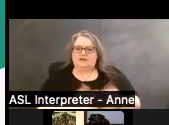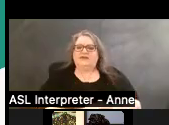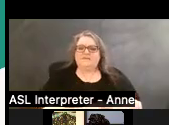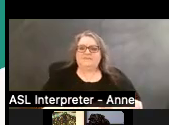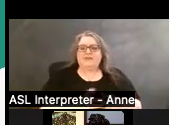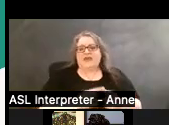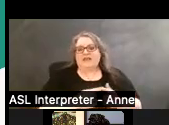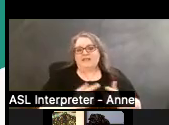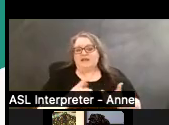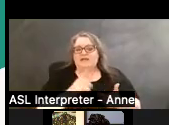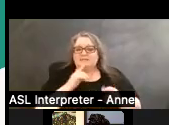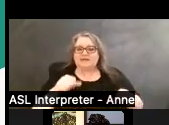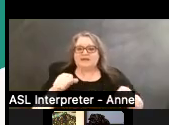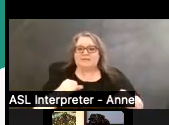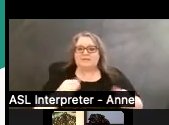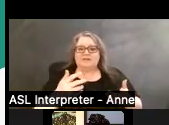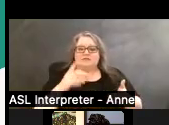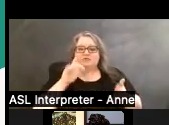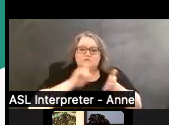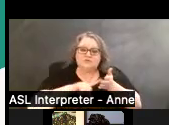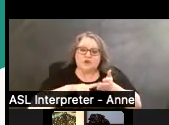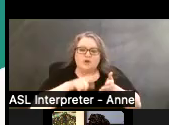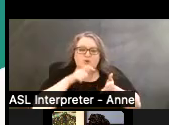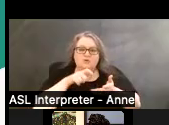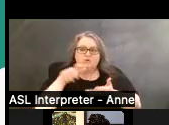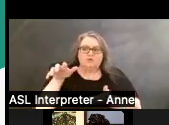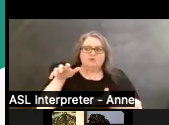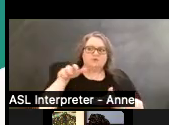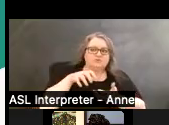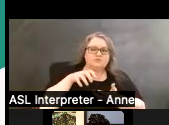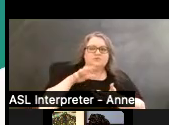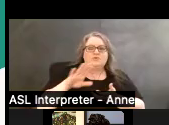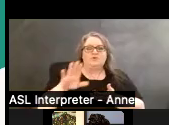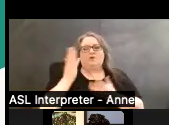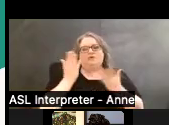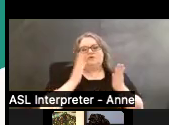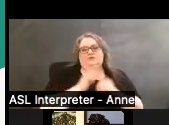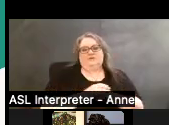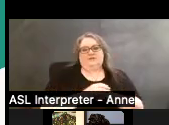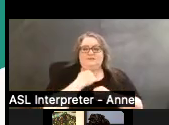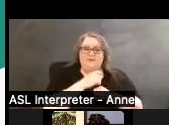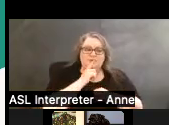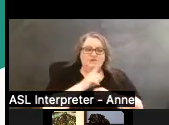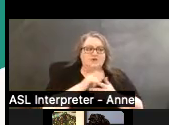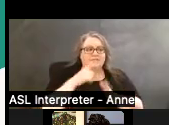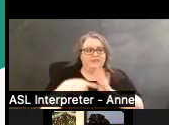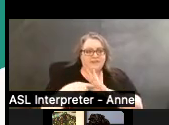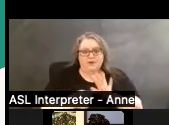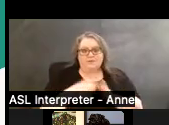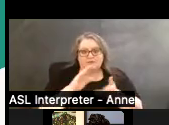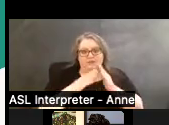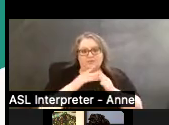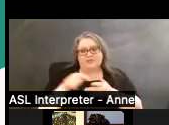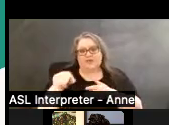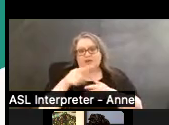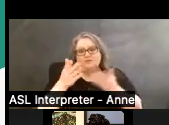being able to track who's receiving your services to make sure that they are representative of the community that you serve. And that